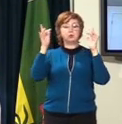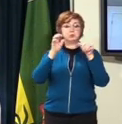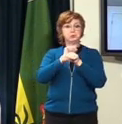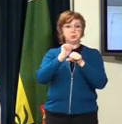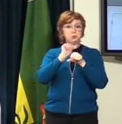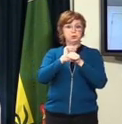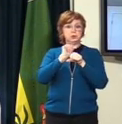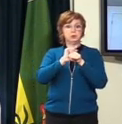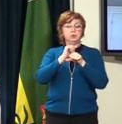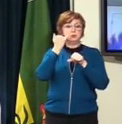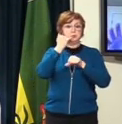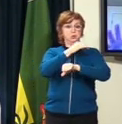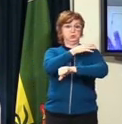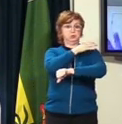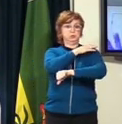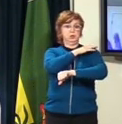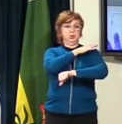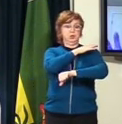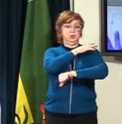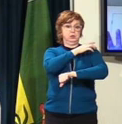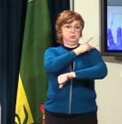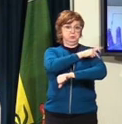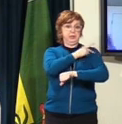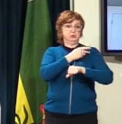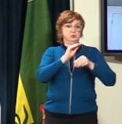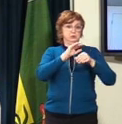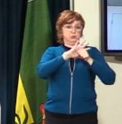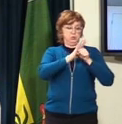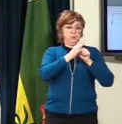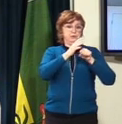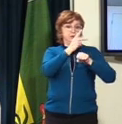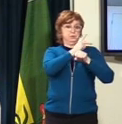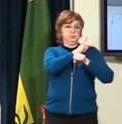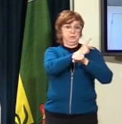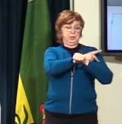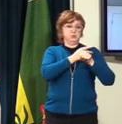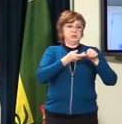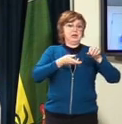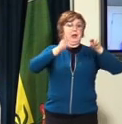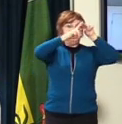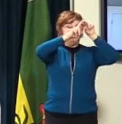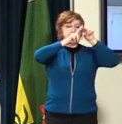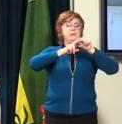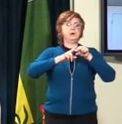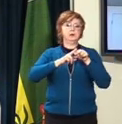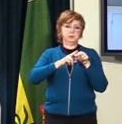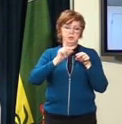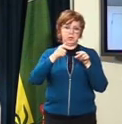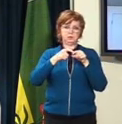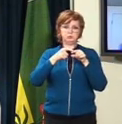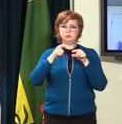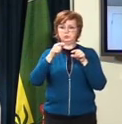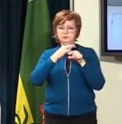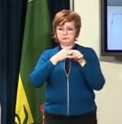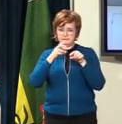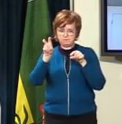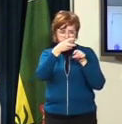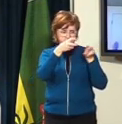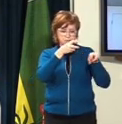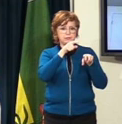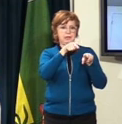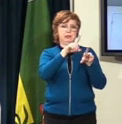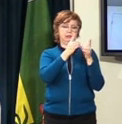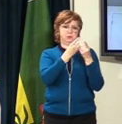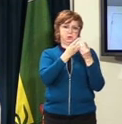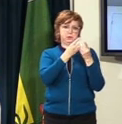of surge, some of the staff would basically, if a unit is converted to a COVID unit, they would continue to work on that unit, but